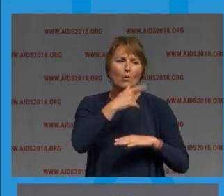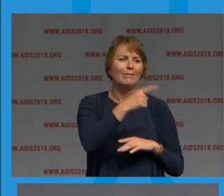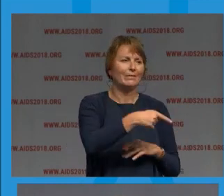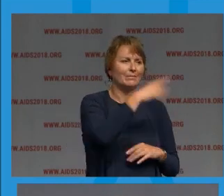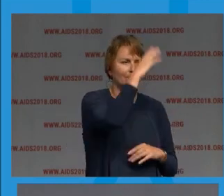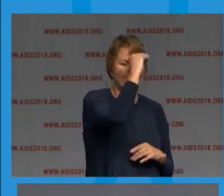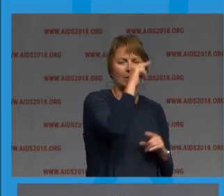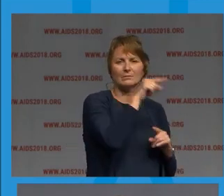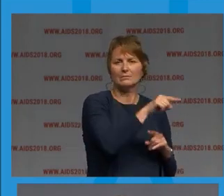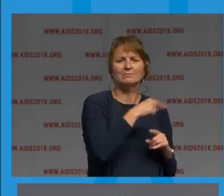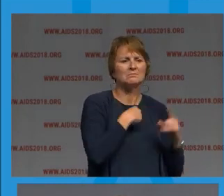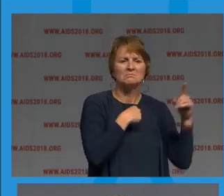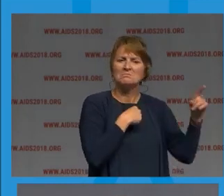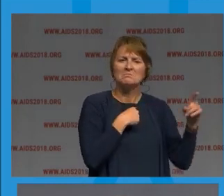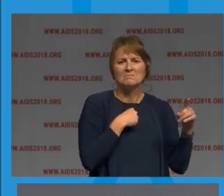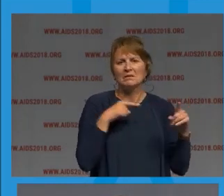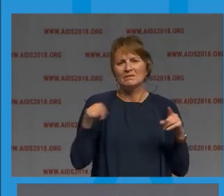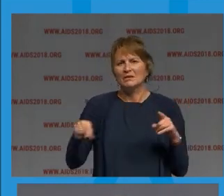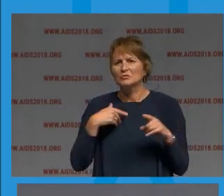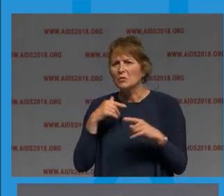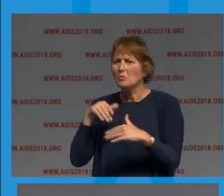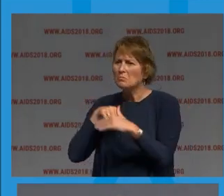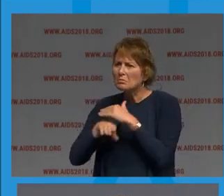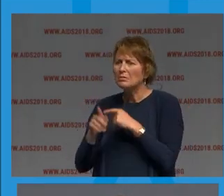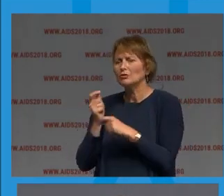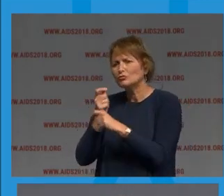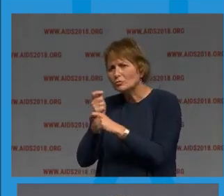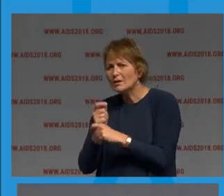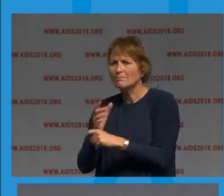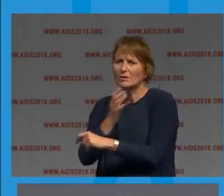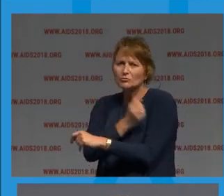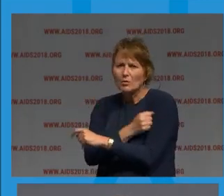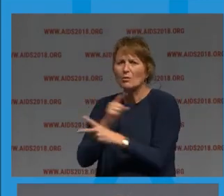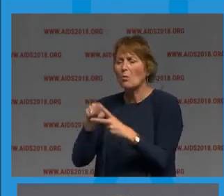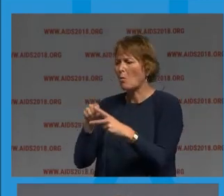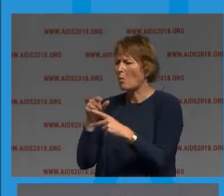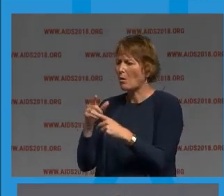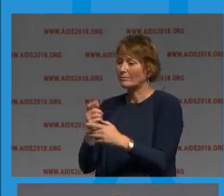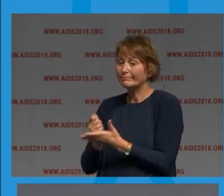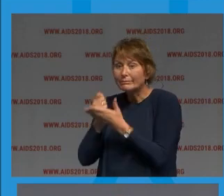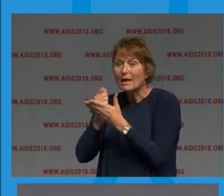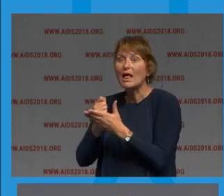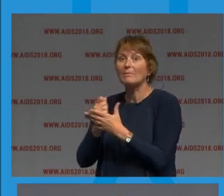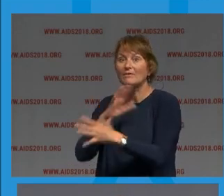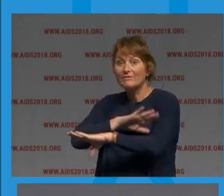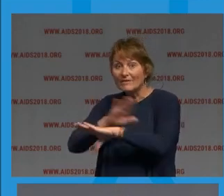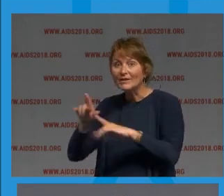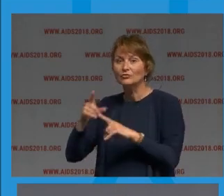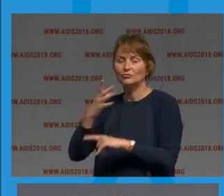accessing drug treatment and rehabilitation services. In addition, stigma leaves women who use drugs